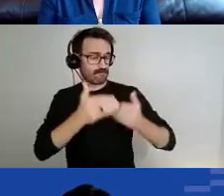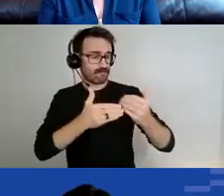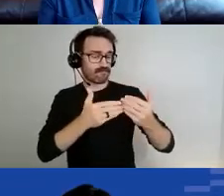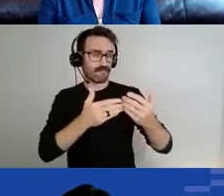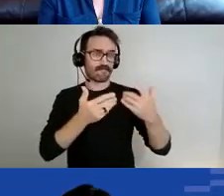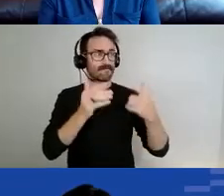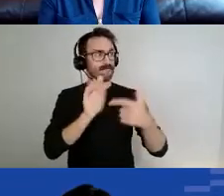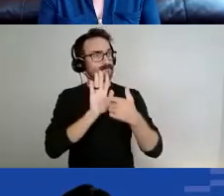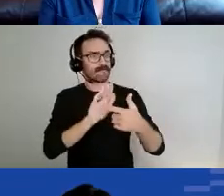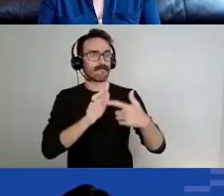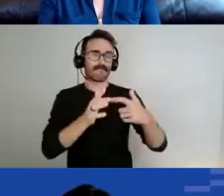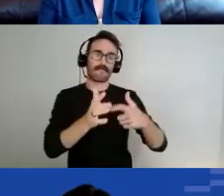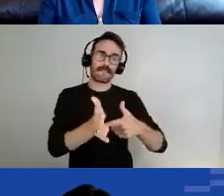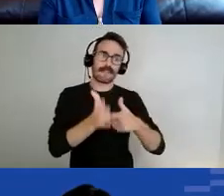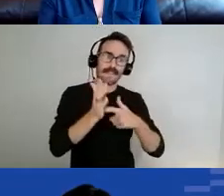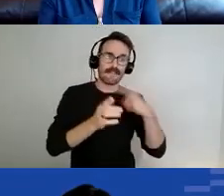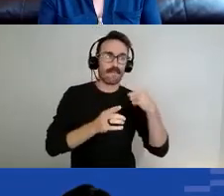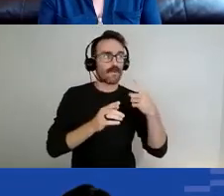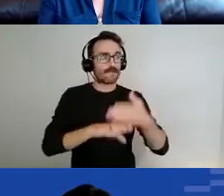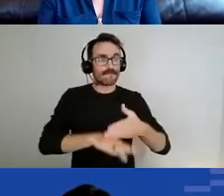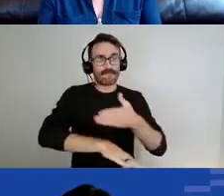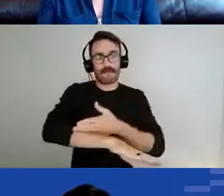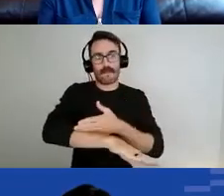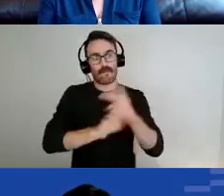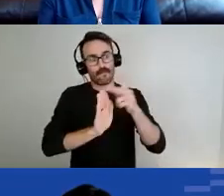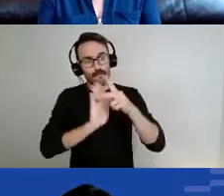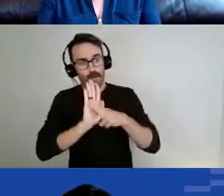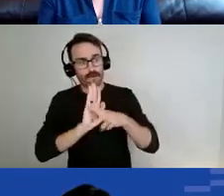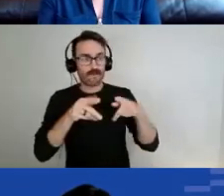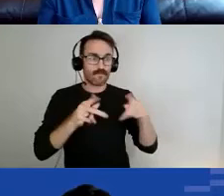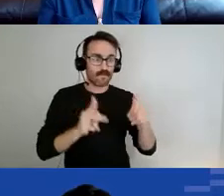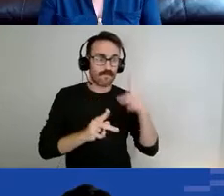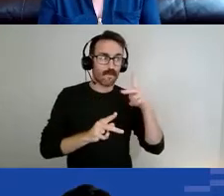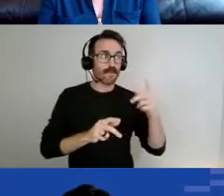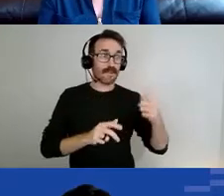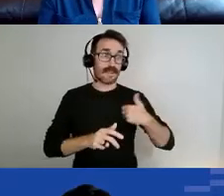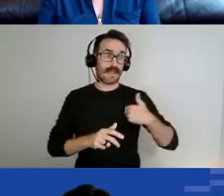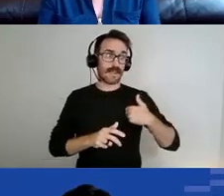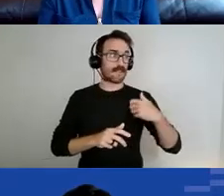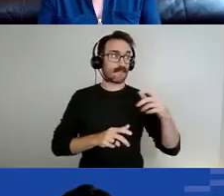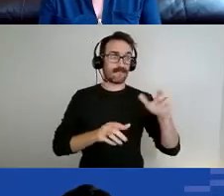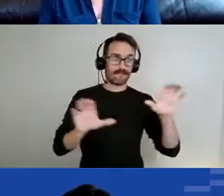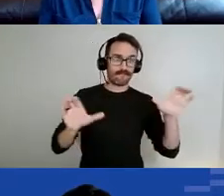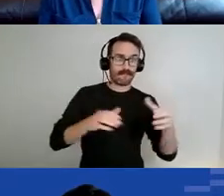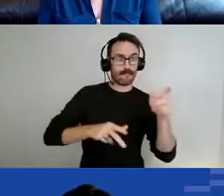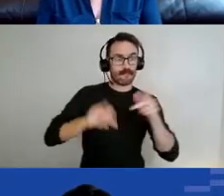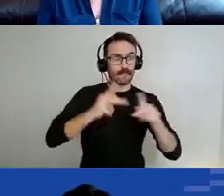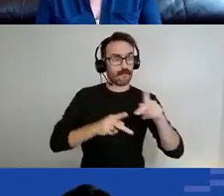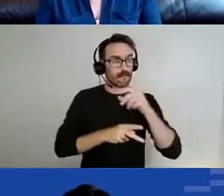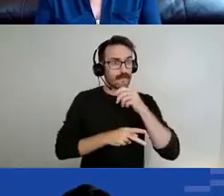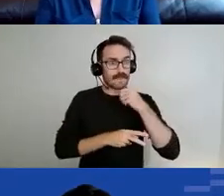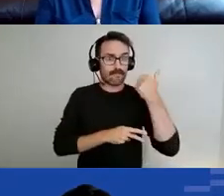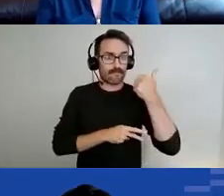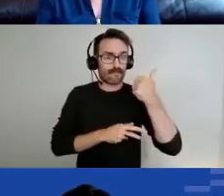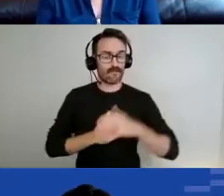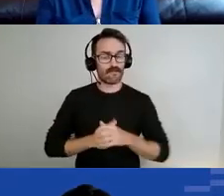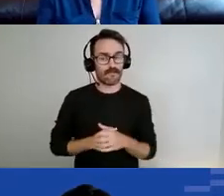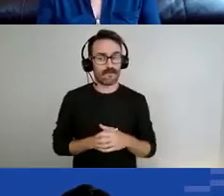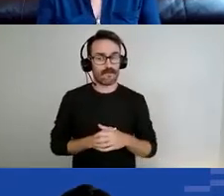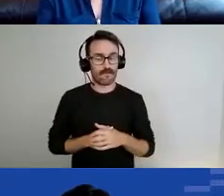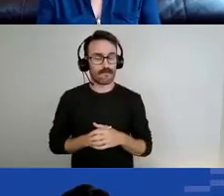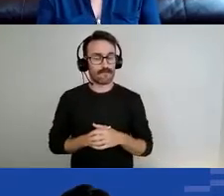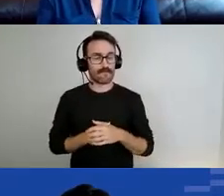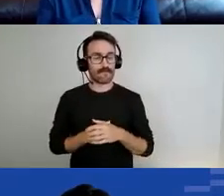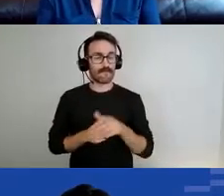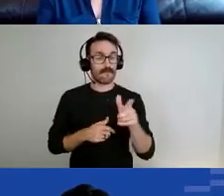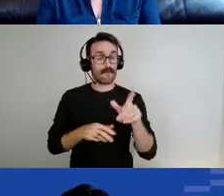challenges and opportunities presented by Canada's aging population. At the National